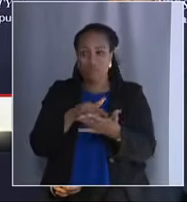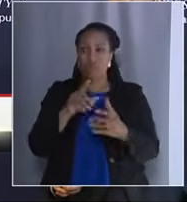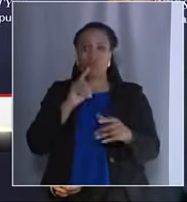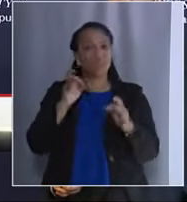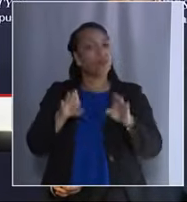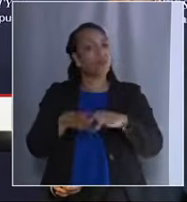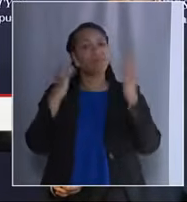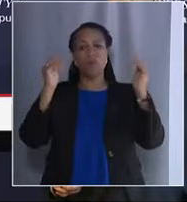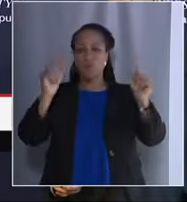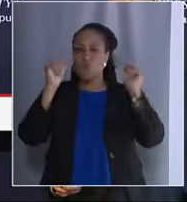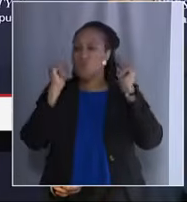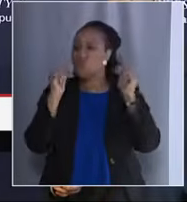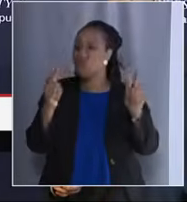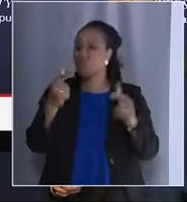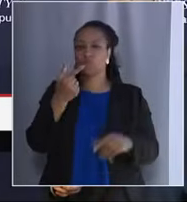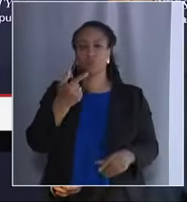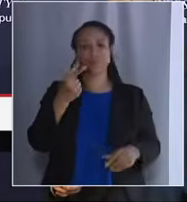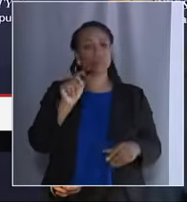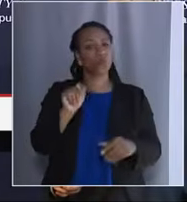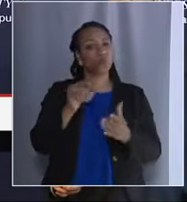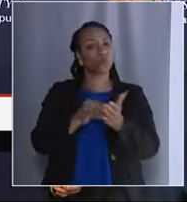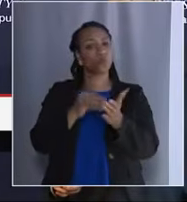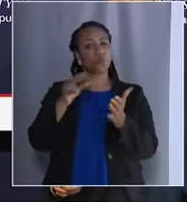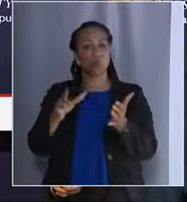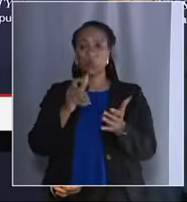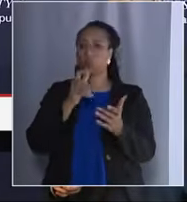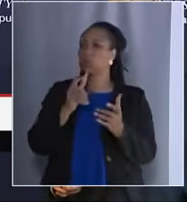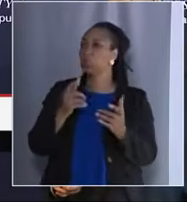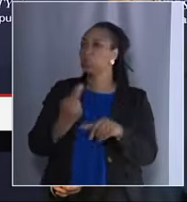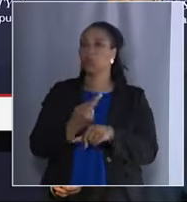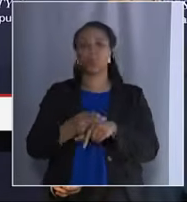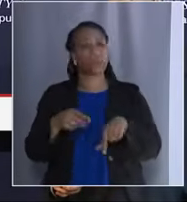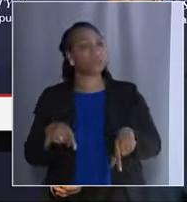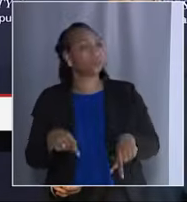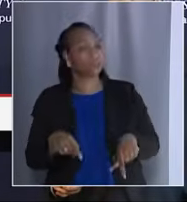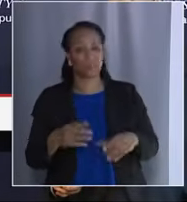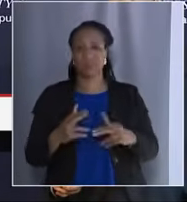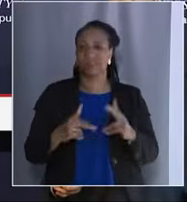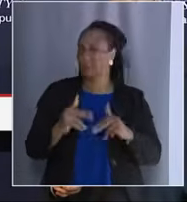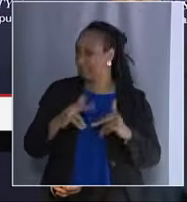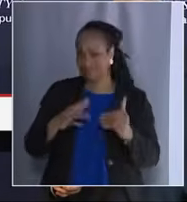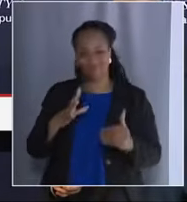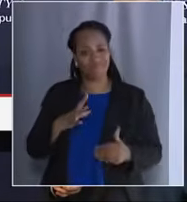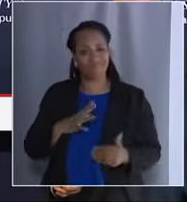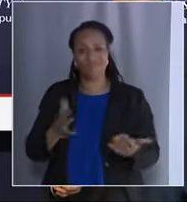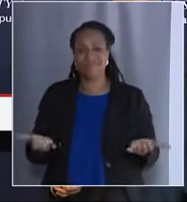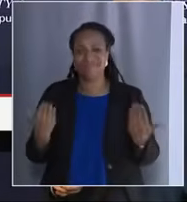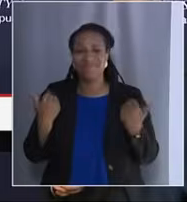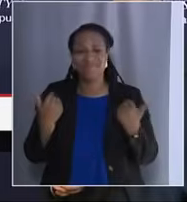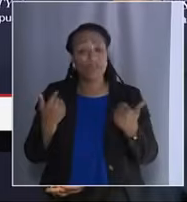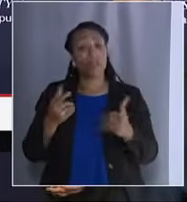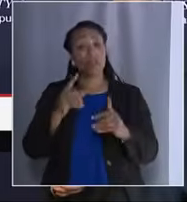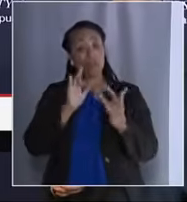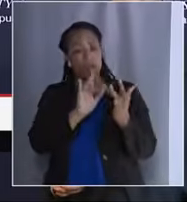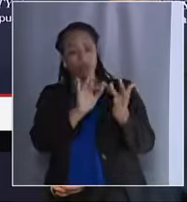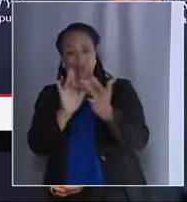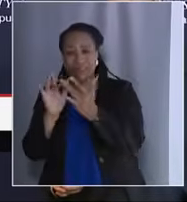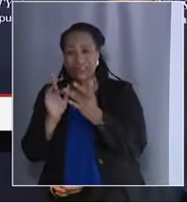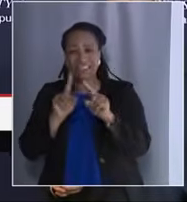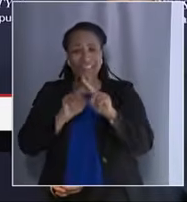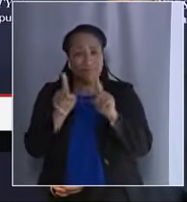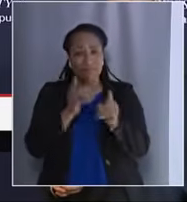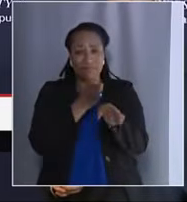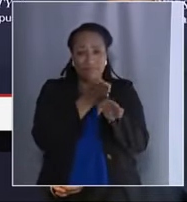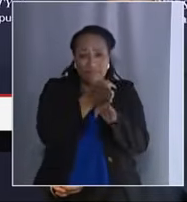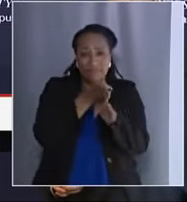out to the working age population, middle managers, government leaders, civil servants, to